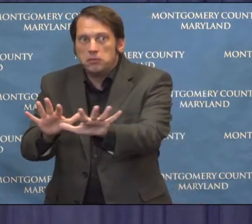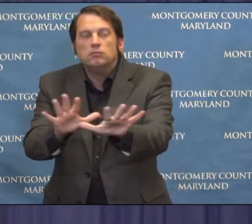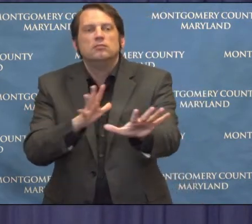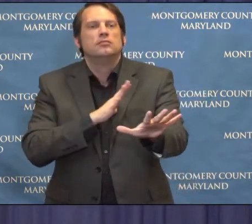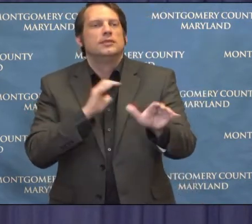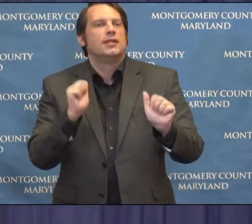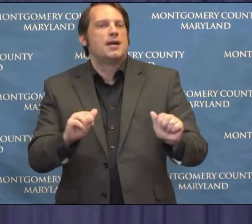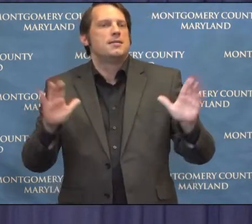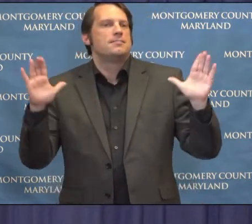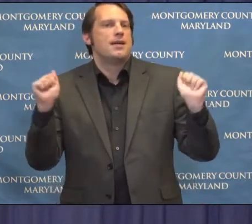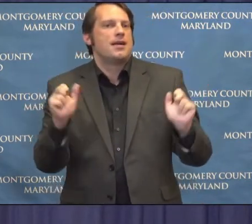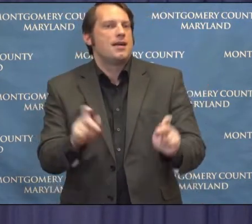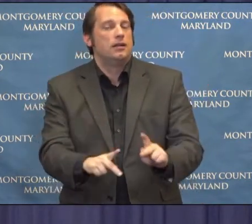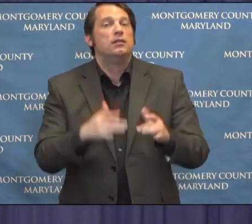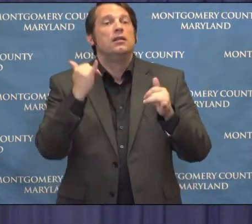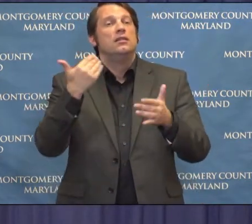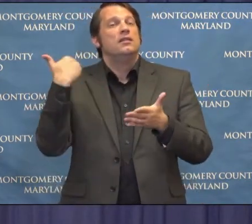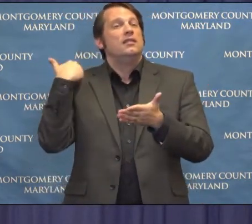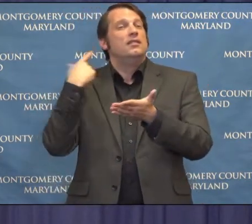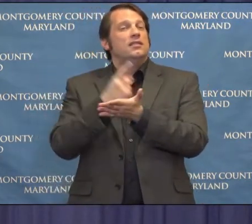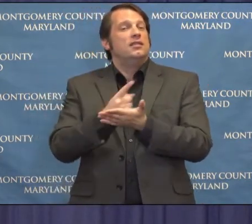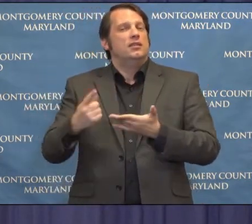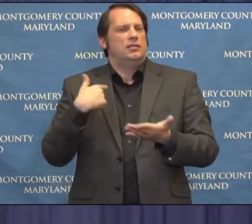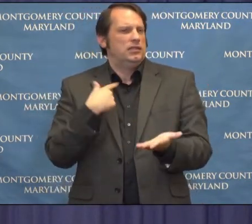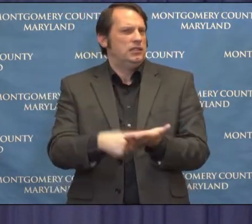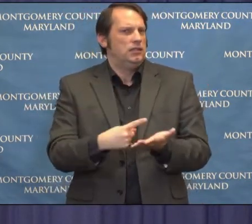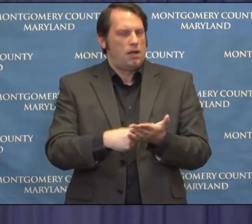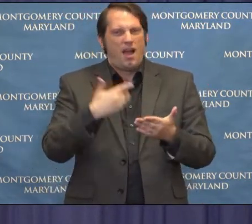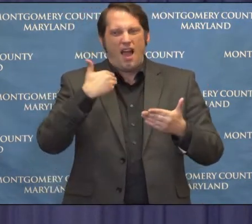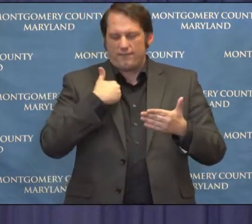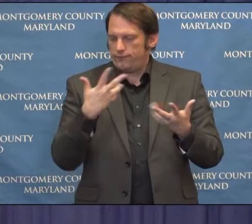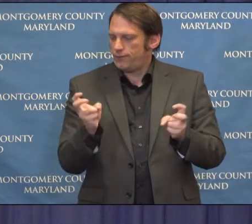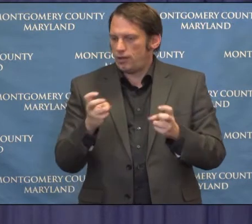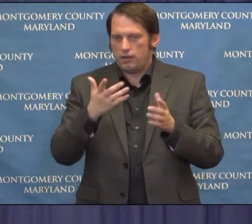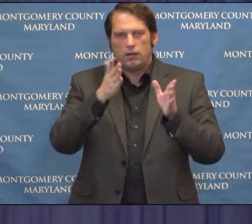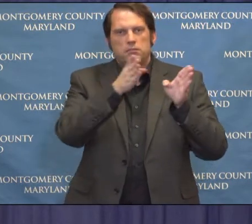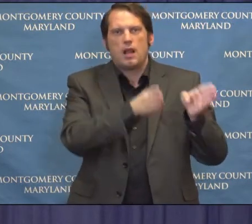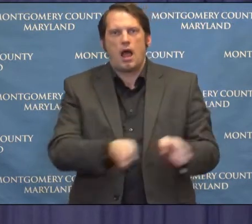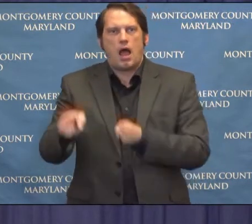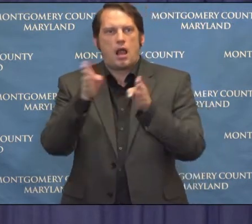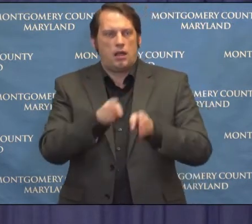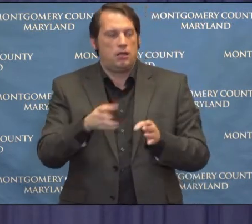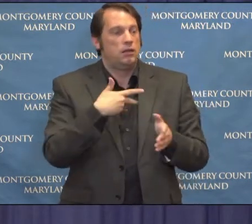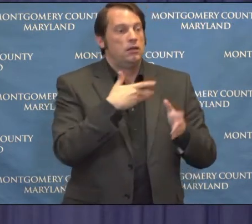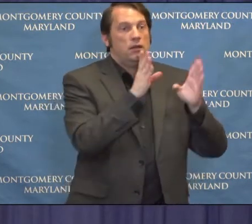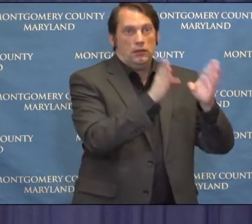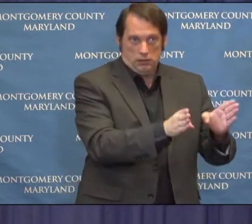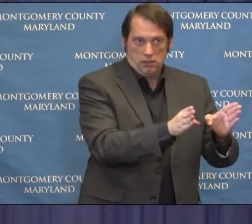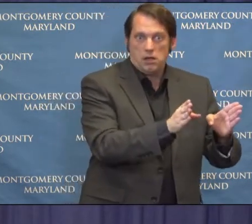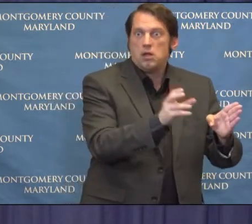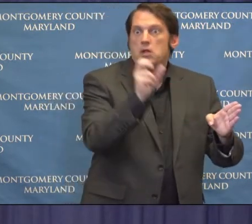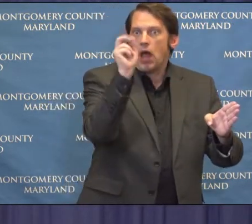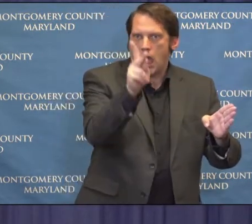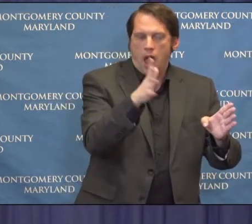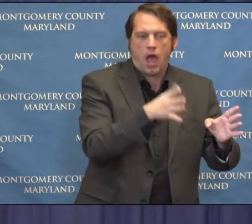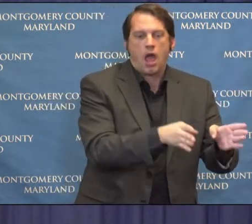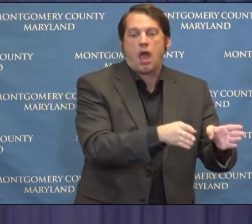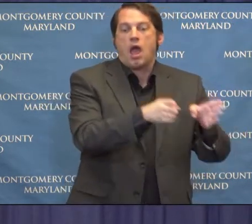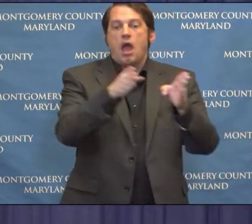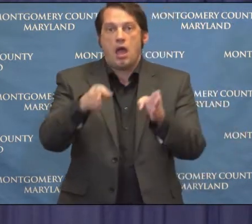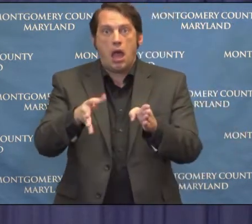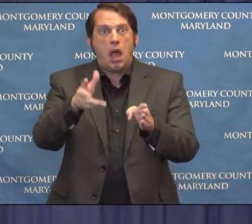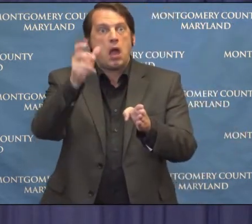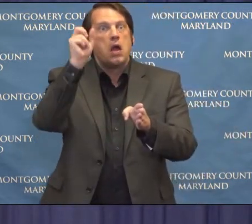they might phase an opening. And I frankly believe there's going to be an extension of some of the things we do. I mean, you